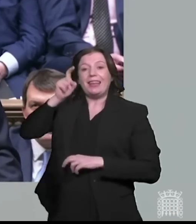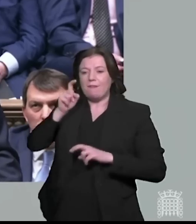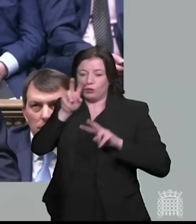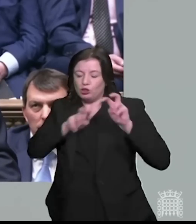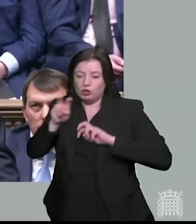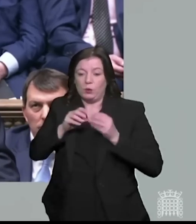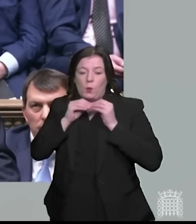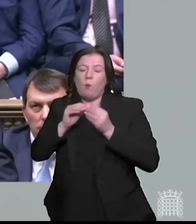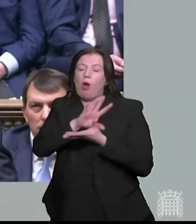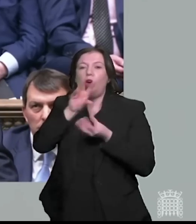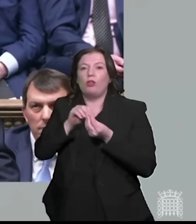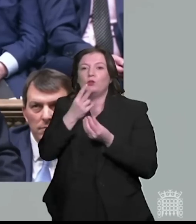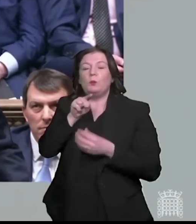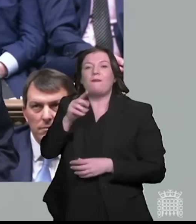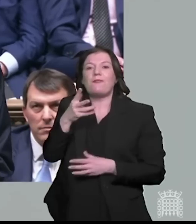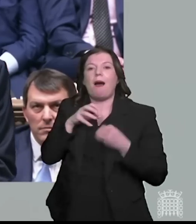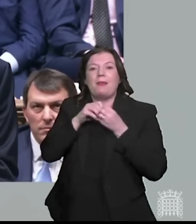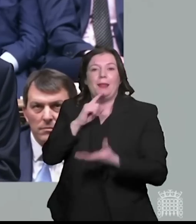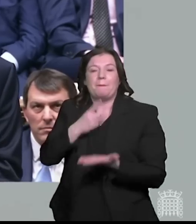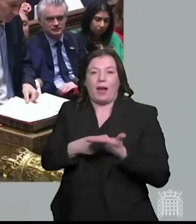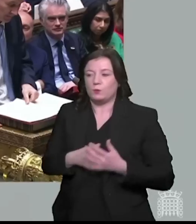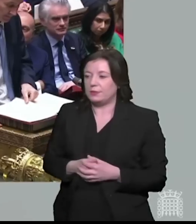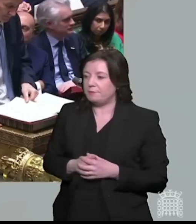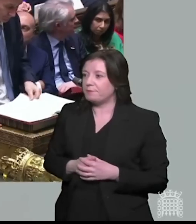totalling £2.5 billion.